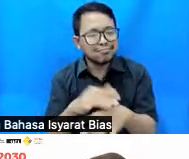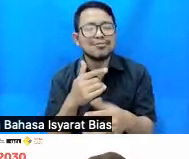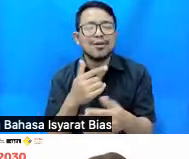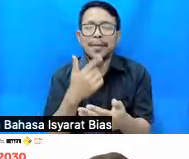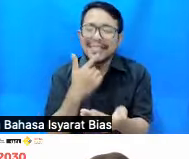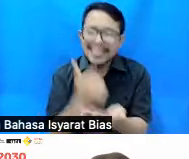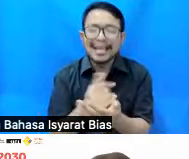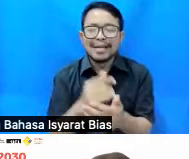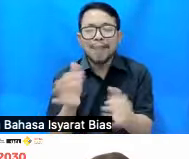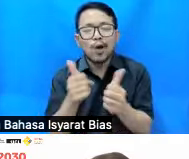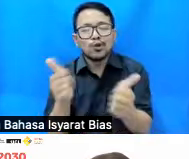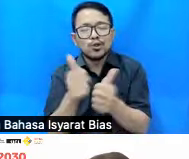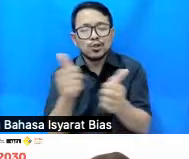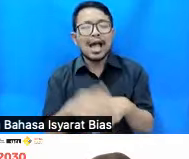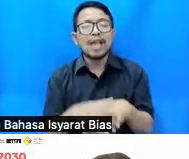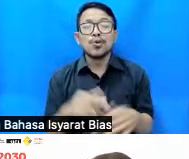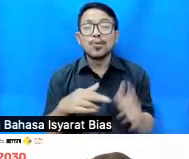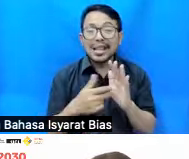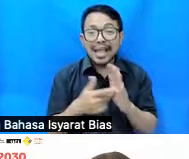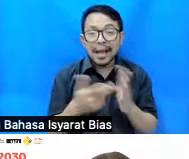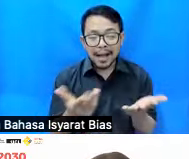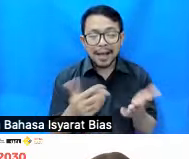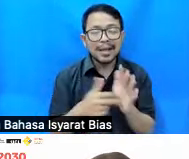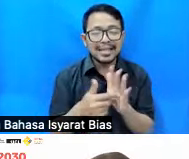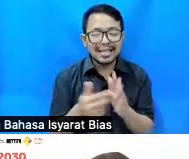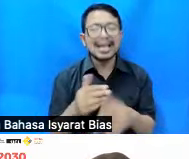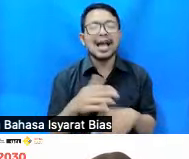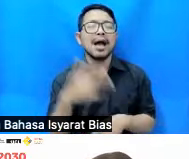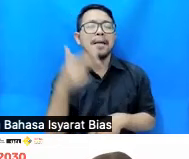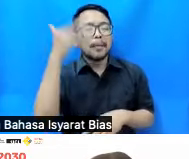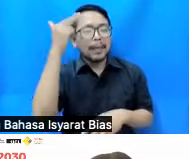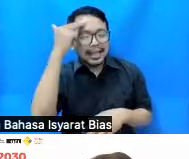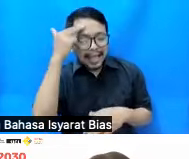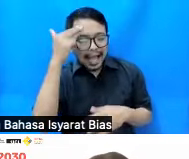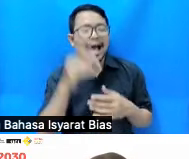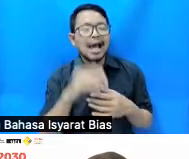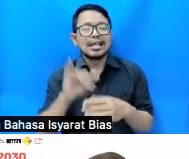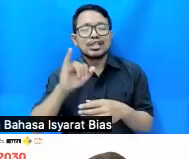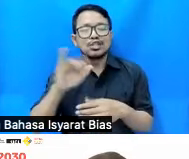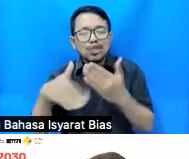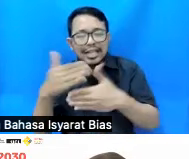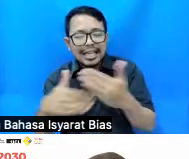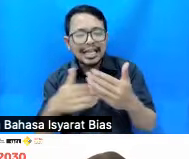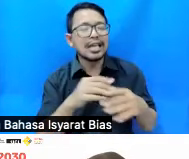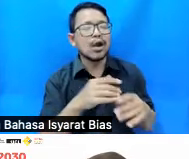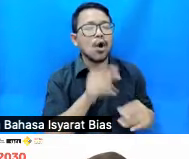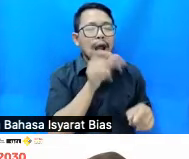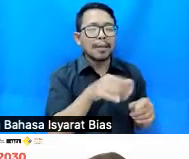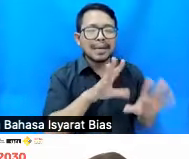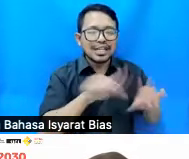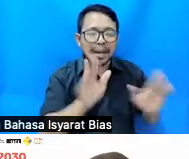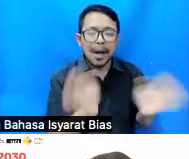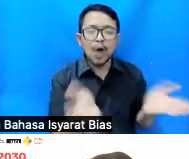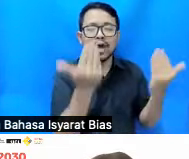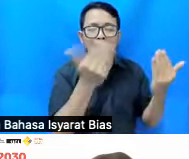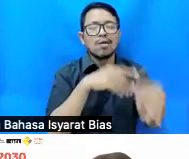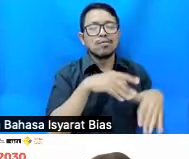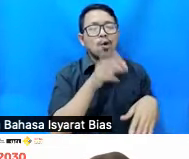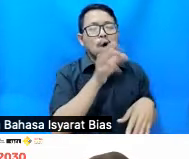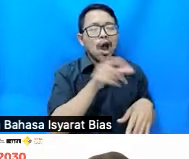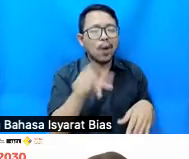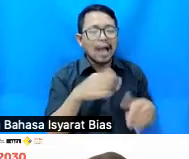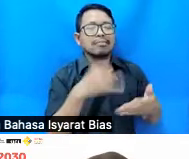across the built environment industry, such as contractors and construction workers, also have some inclusive design training to make